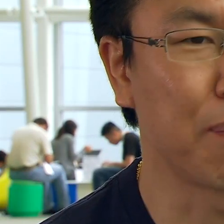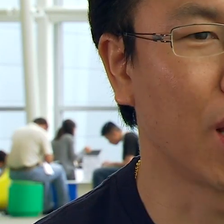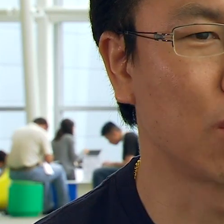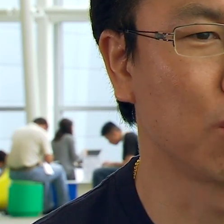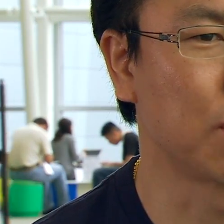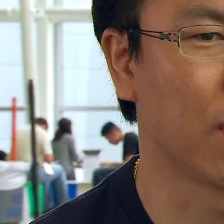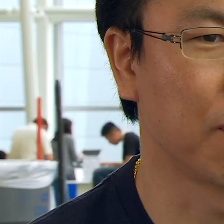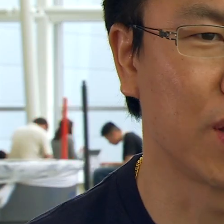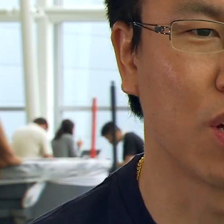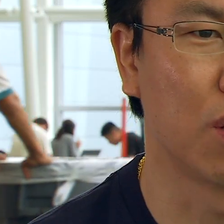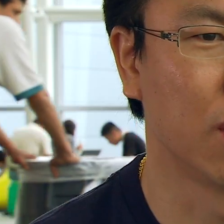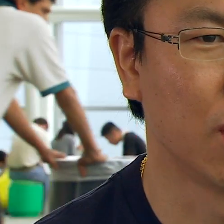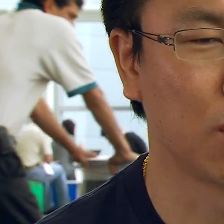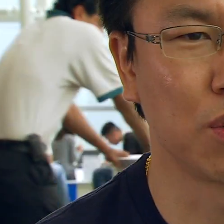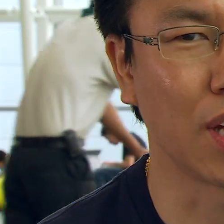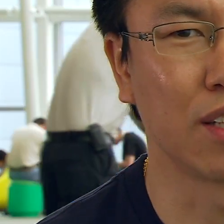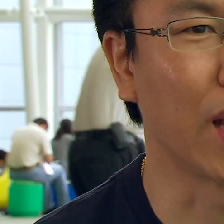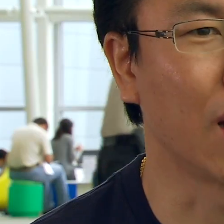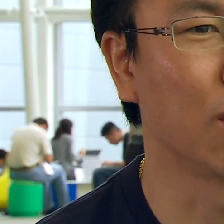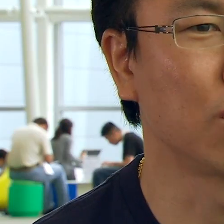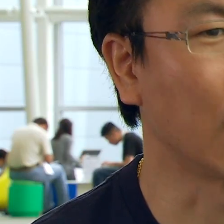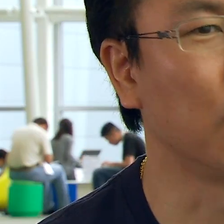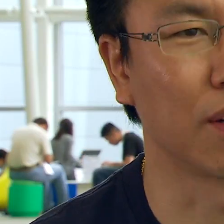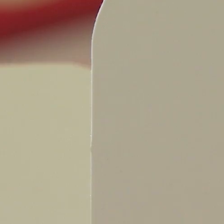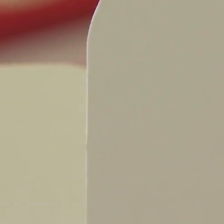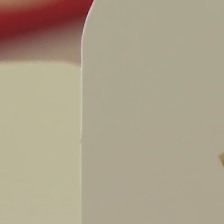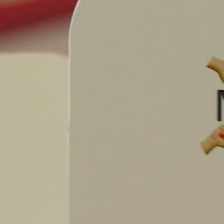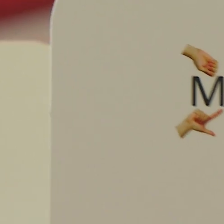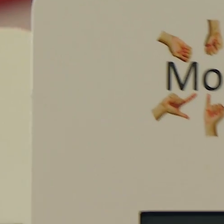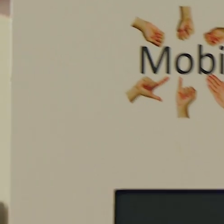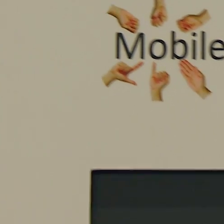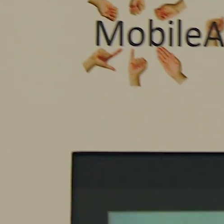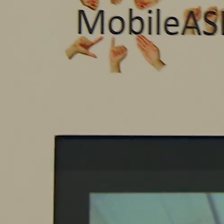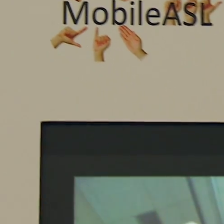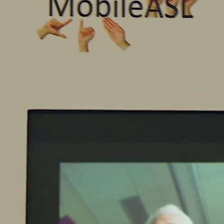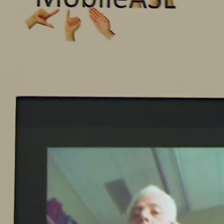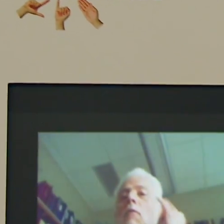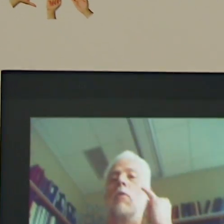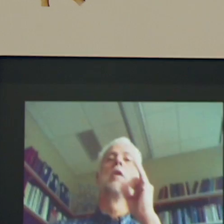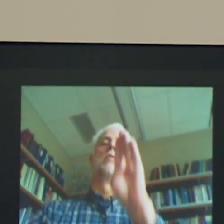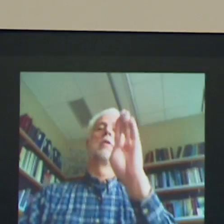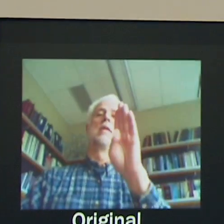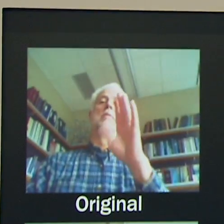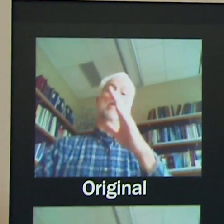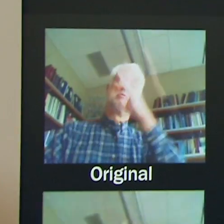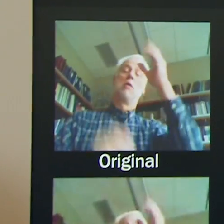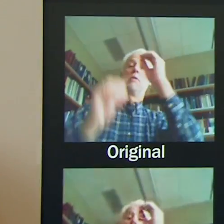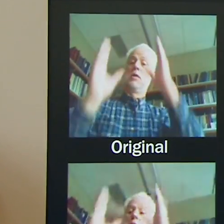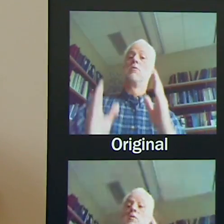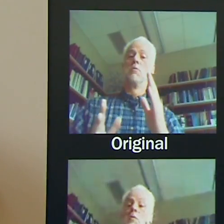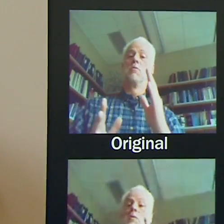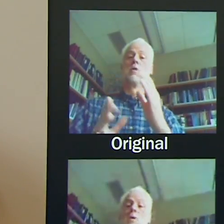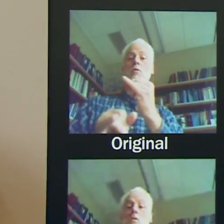some API to display the video, to send the data through the network. Since we're only sending video, we're able to toss out the audio, so